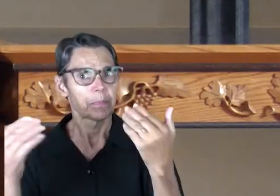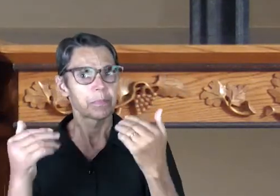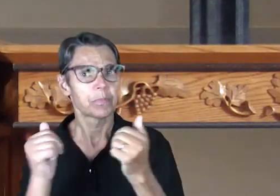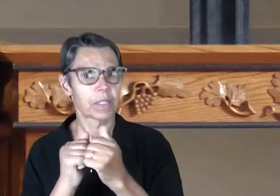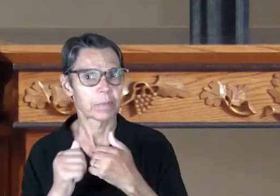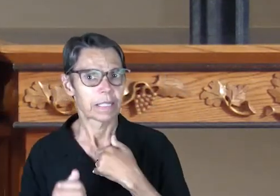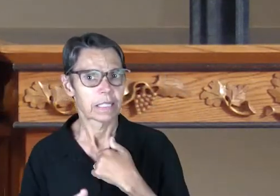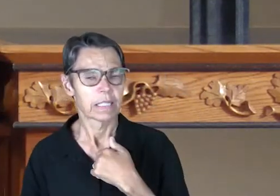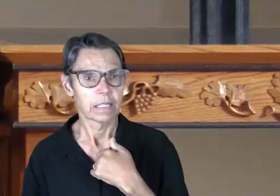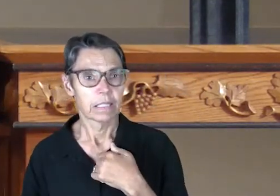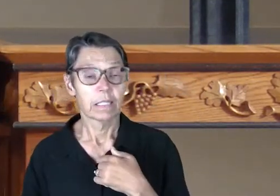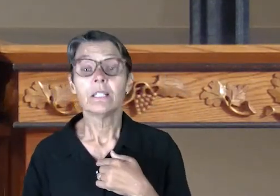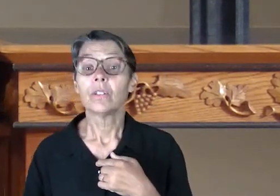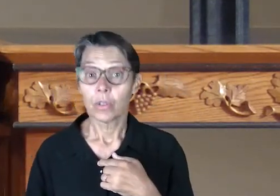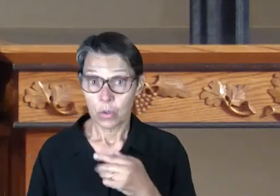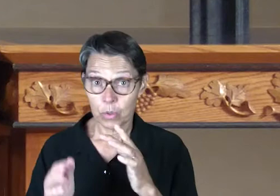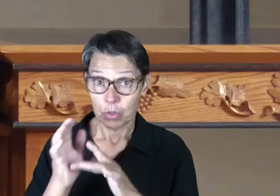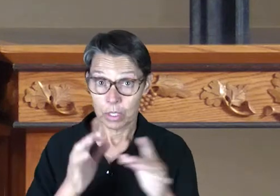to me.